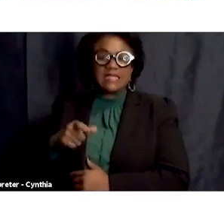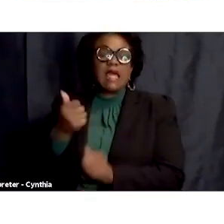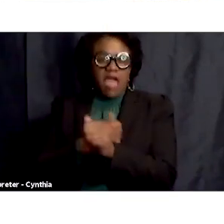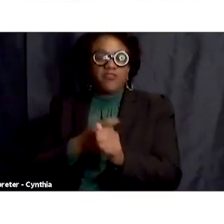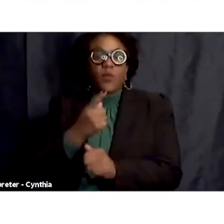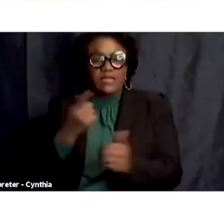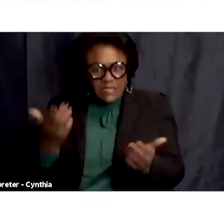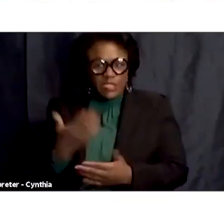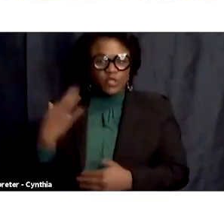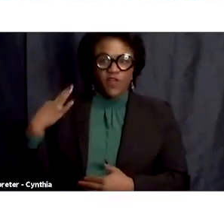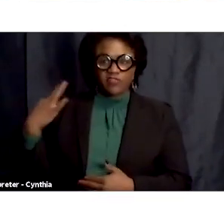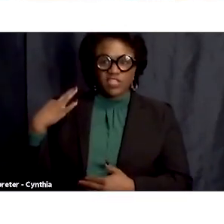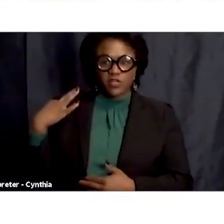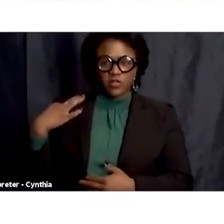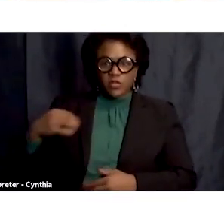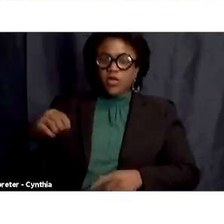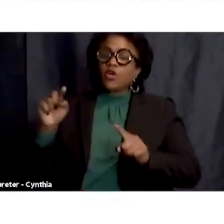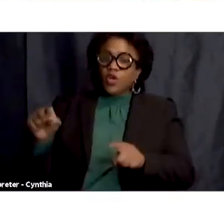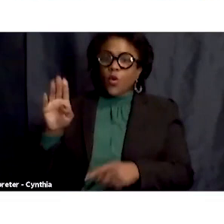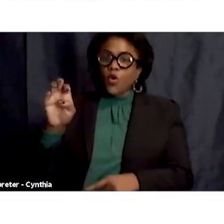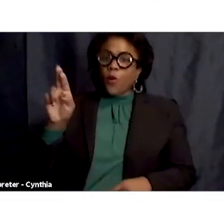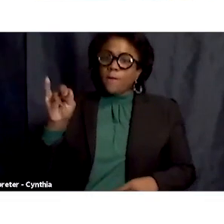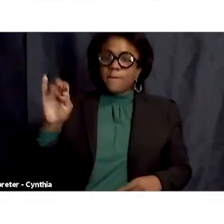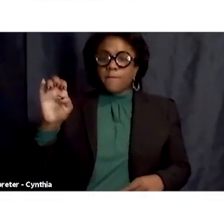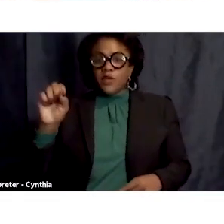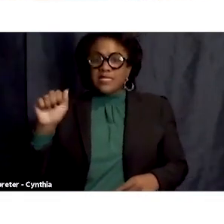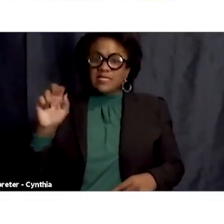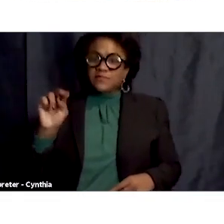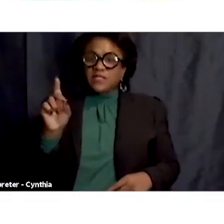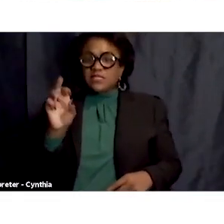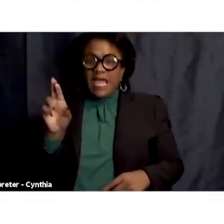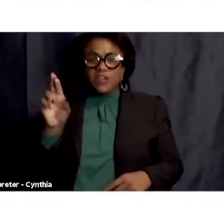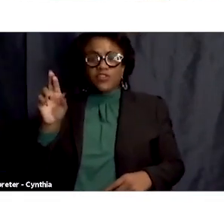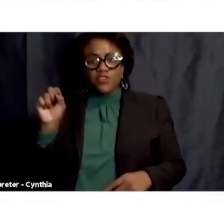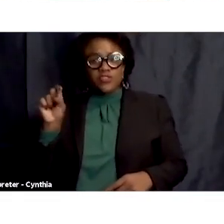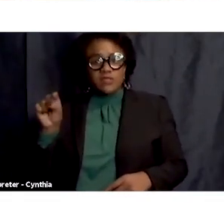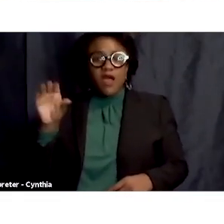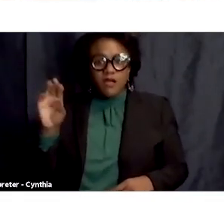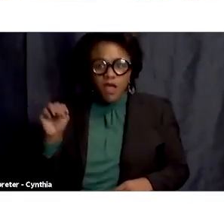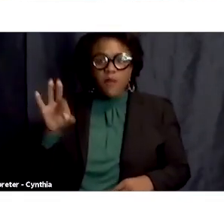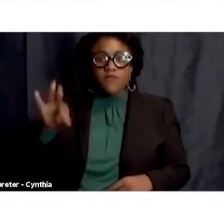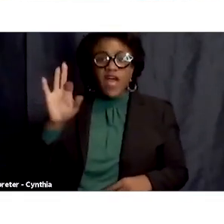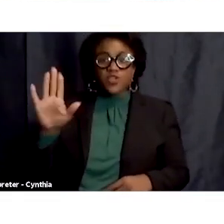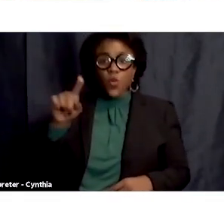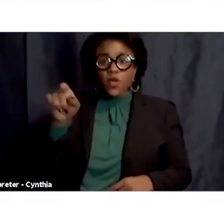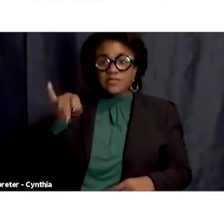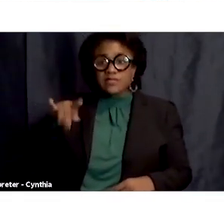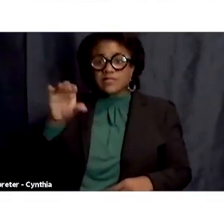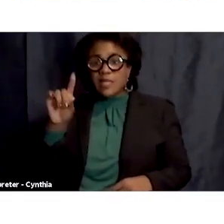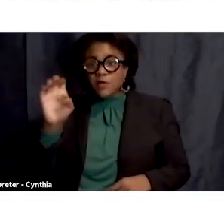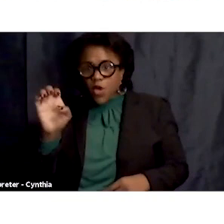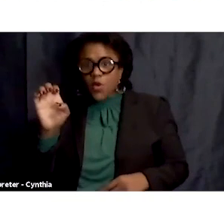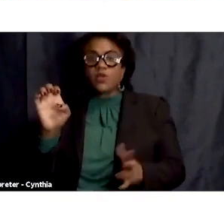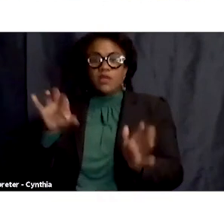to volunteer. I need you to go on berniesanders.com, look up your zip code, and find activities in your area that you can participate